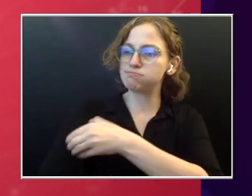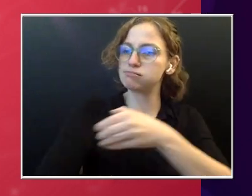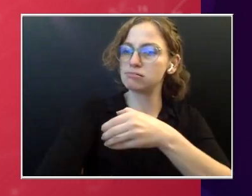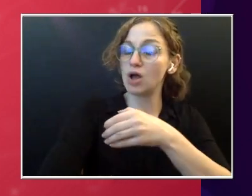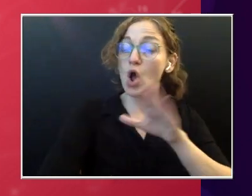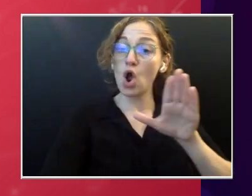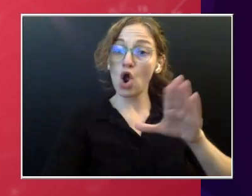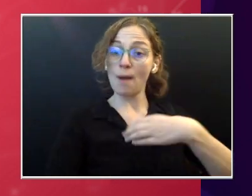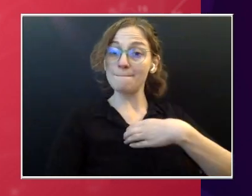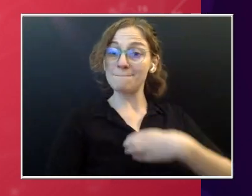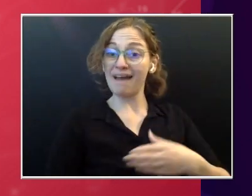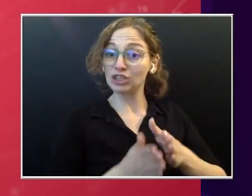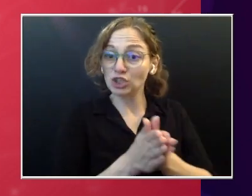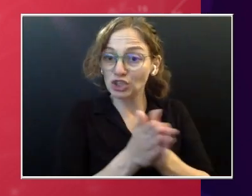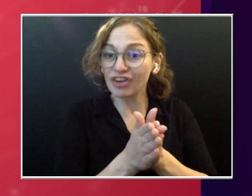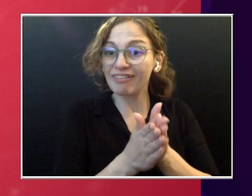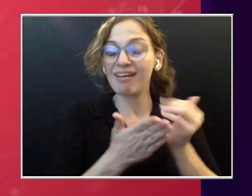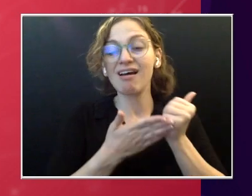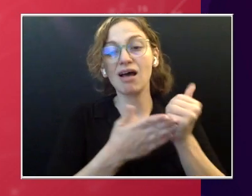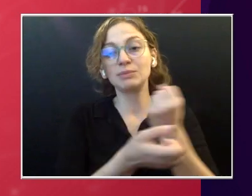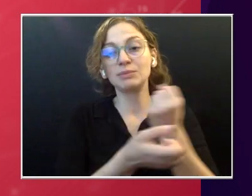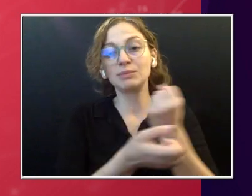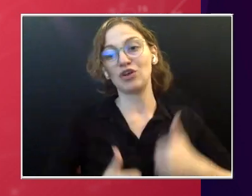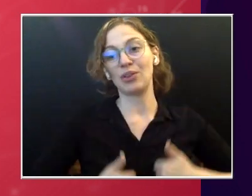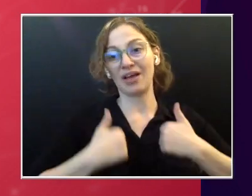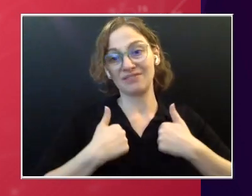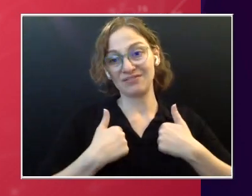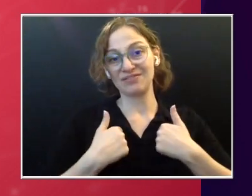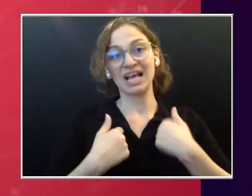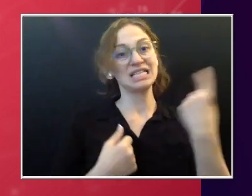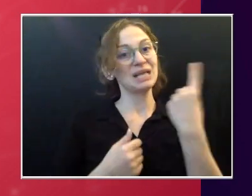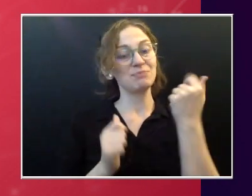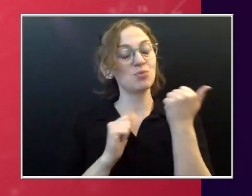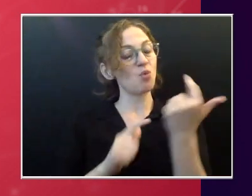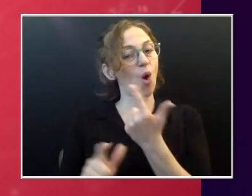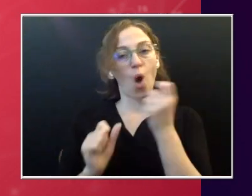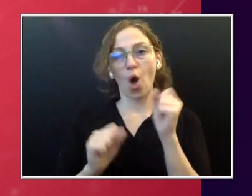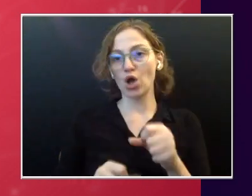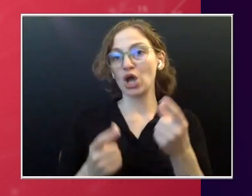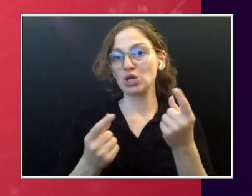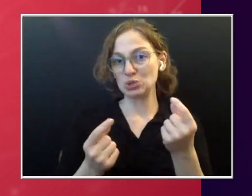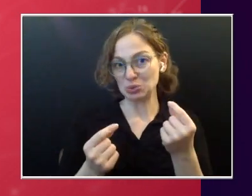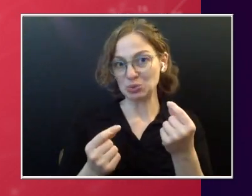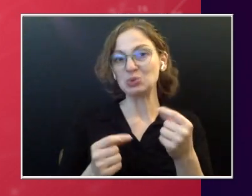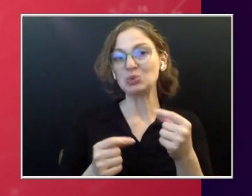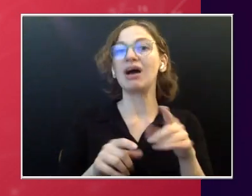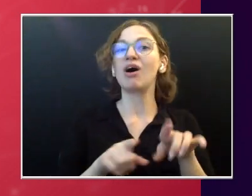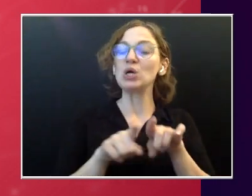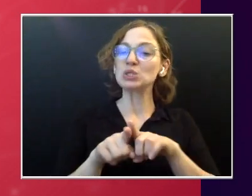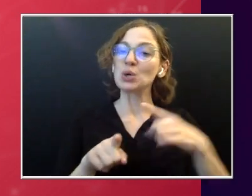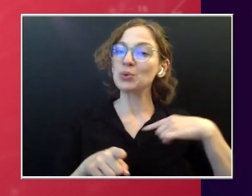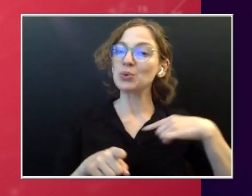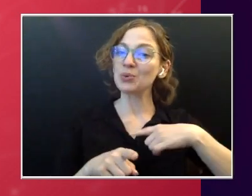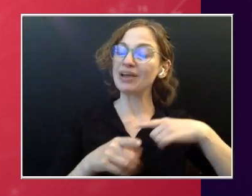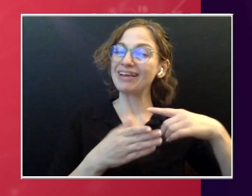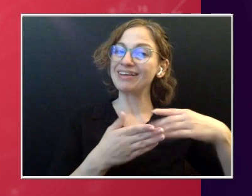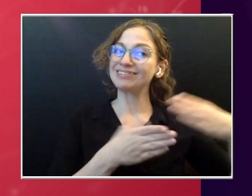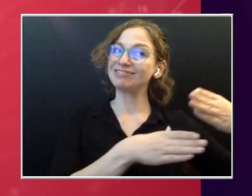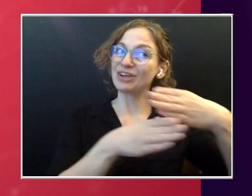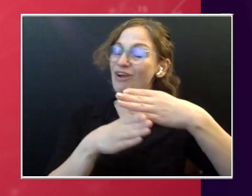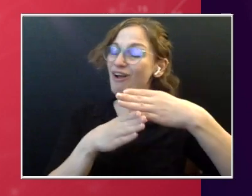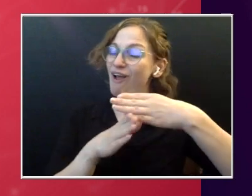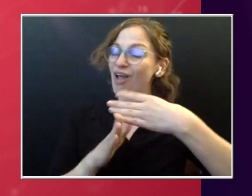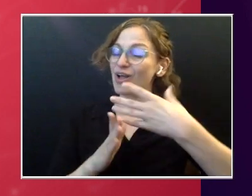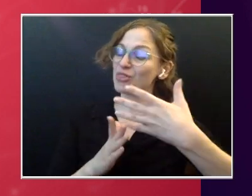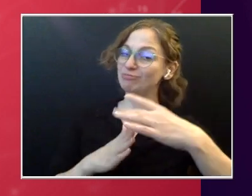something all of us can do as well. Plus, we share the guidelines that the studies back up that these things really do better your